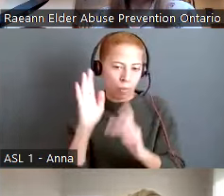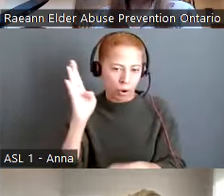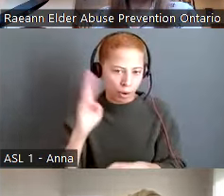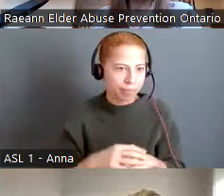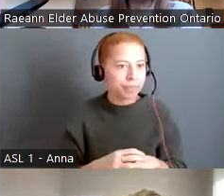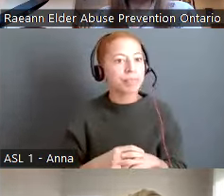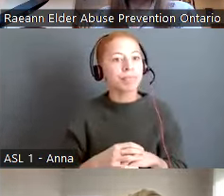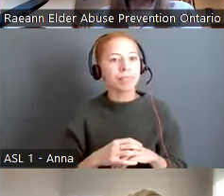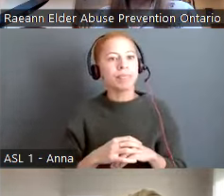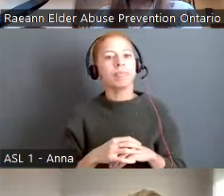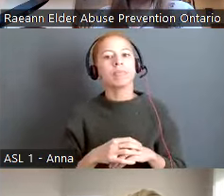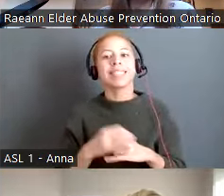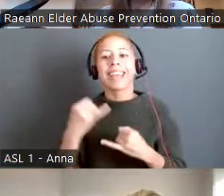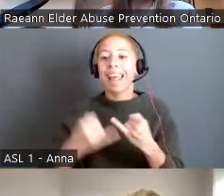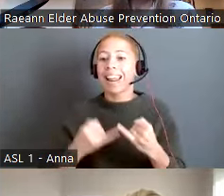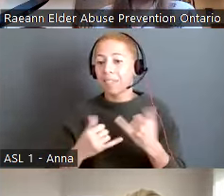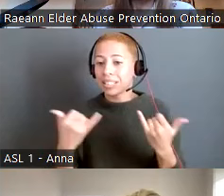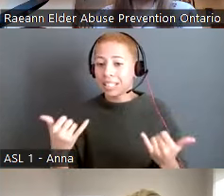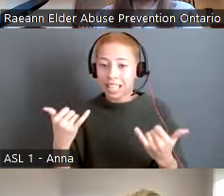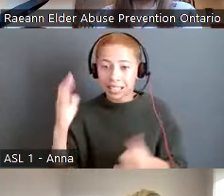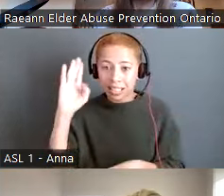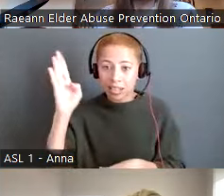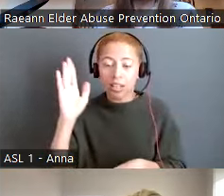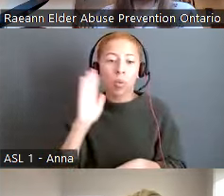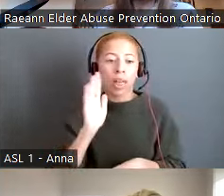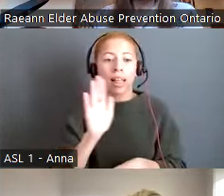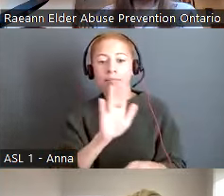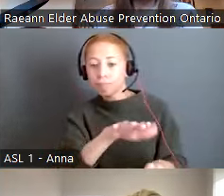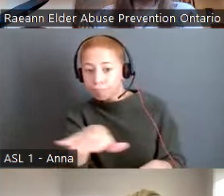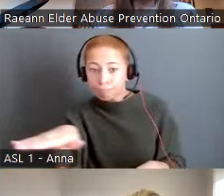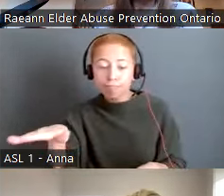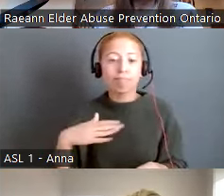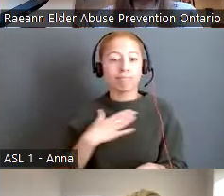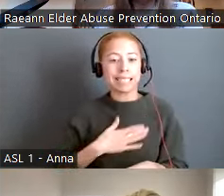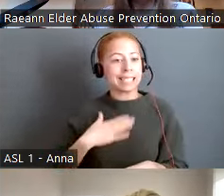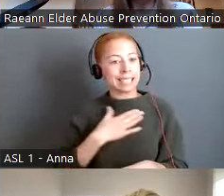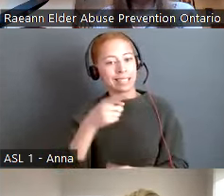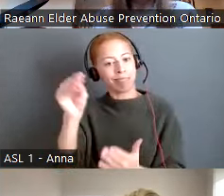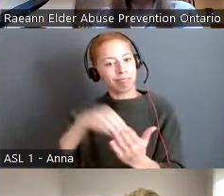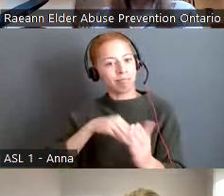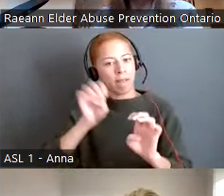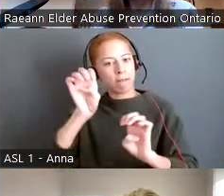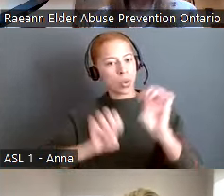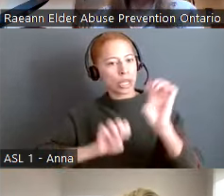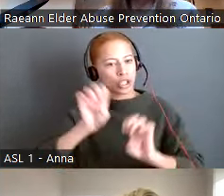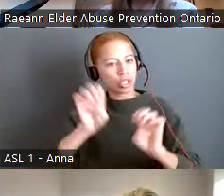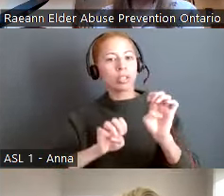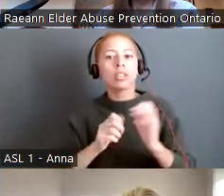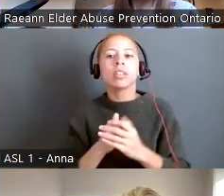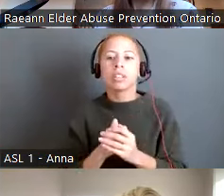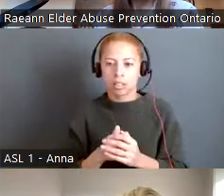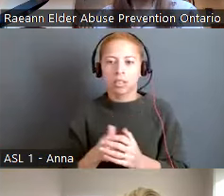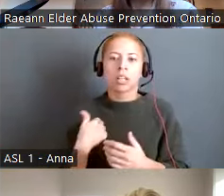the end, we will be reminding people to provide a evaluation. We have kind of modified